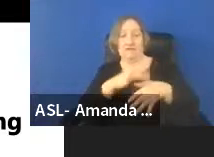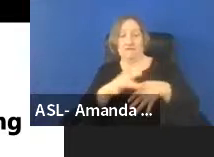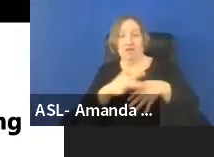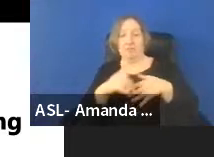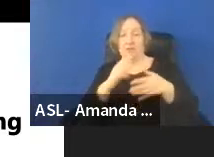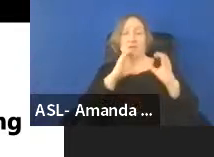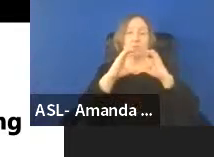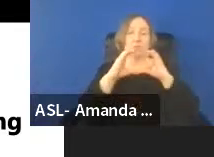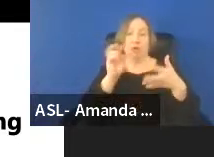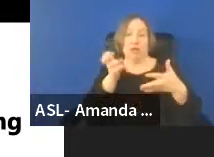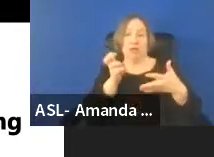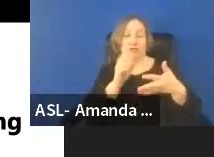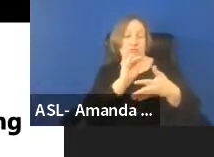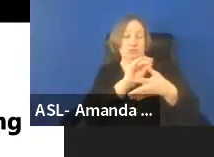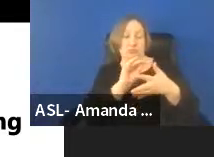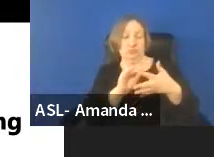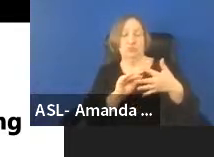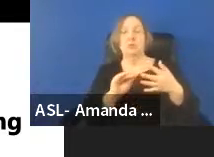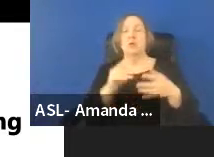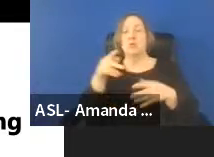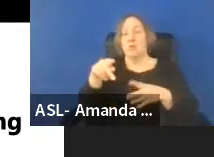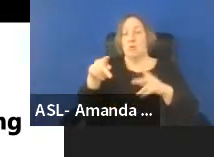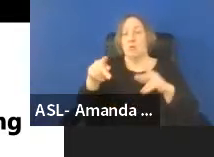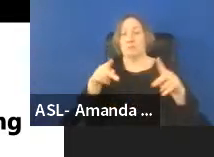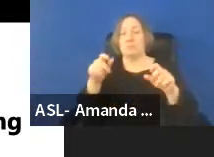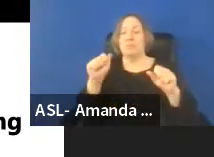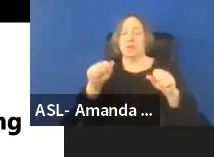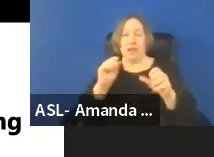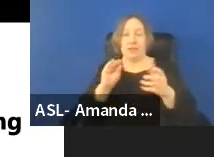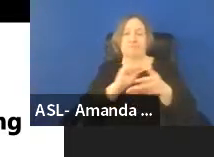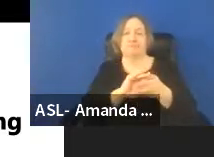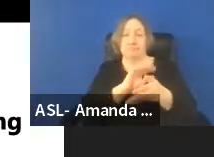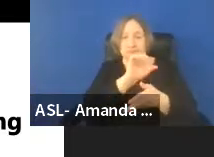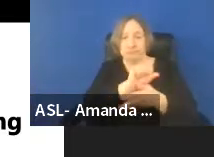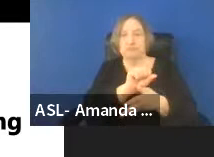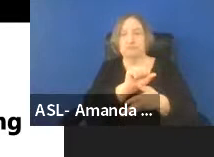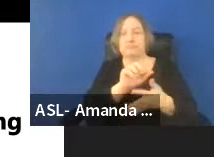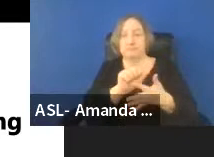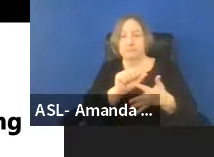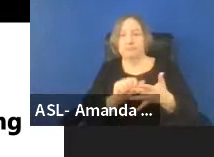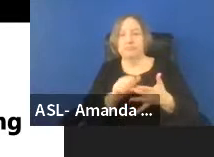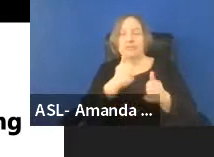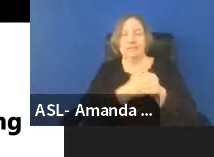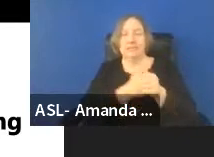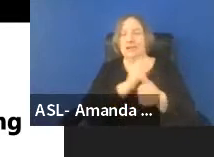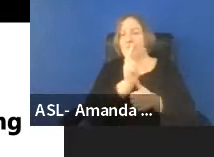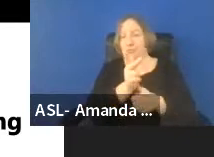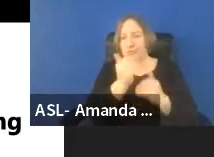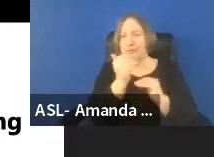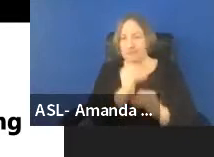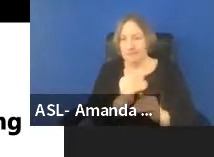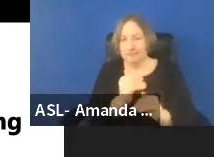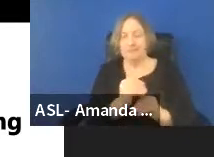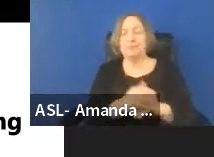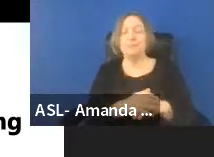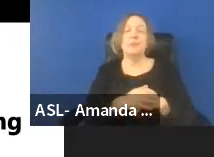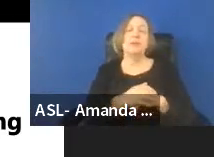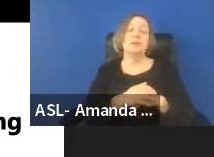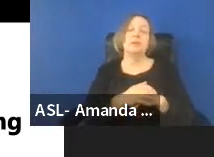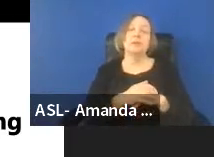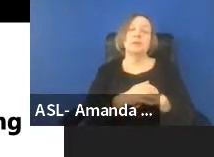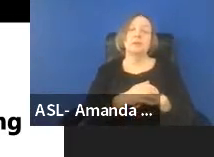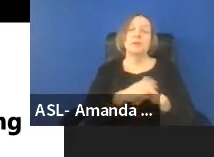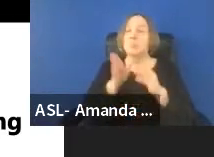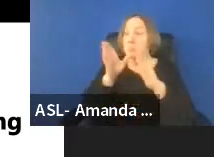be reserved in advance by Portlanders. Each communication spot is 3 minutes long, and the individual